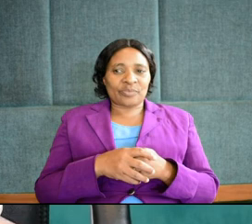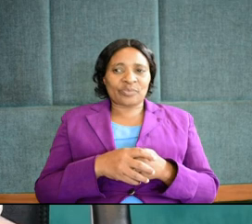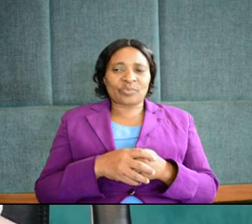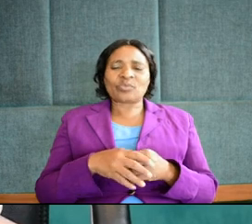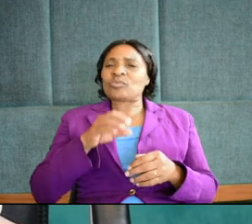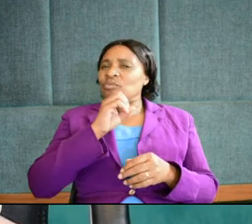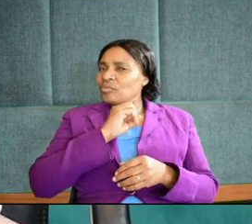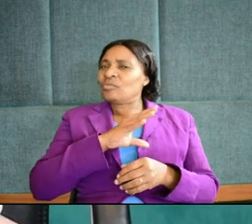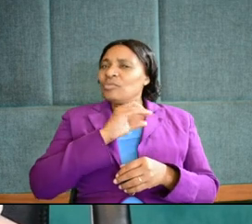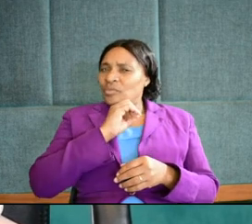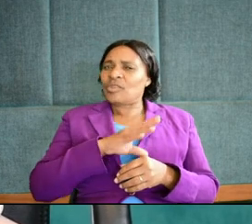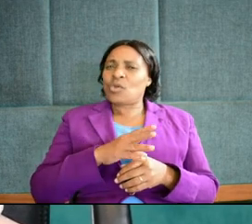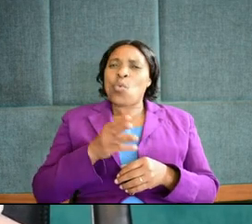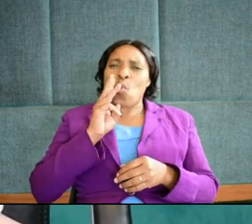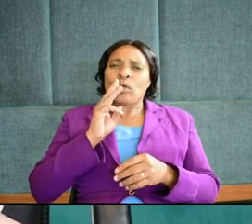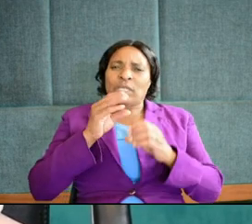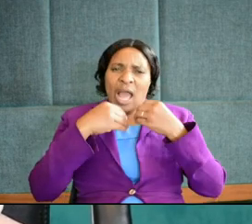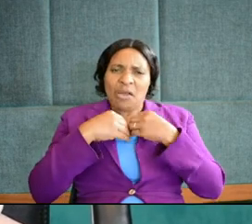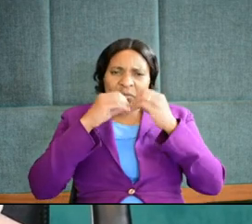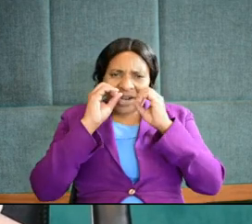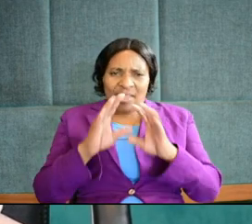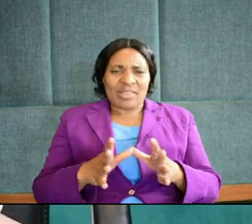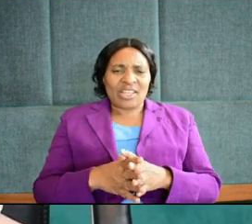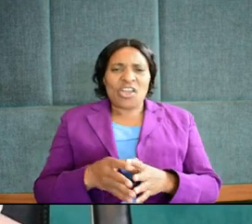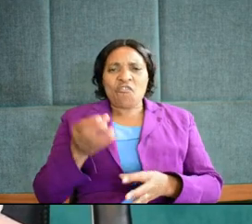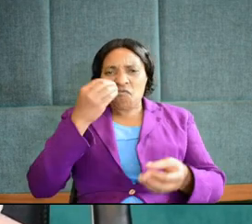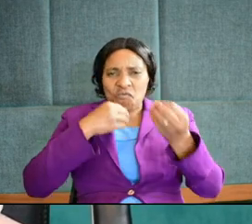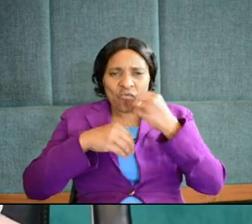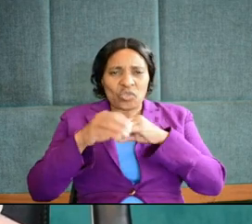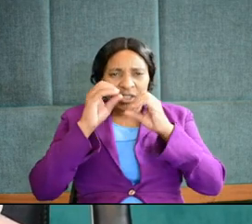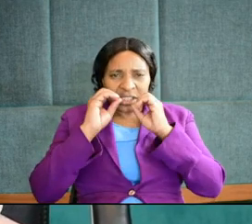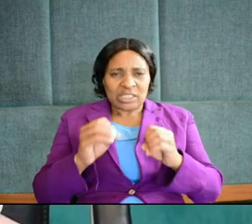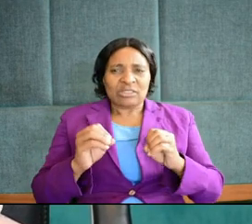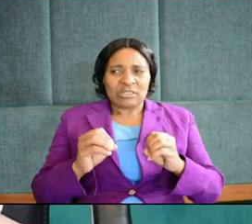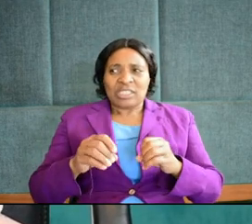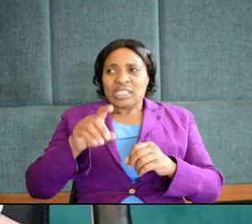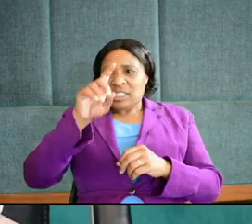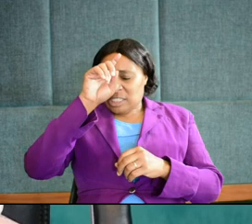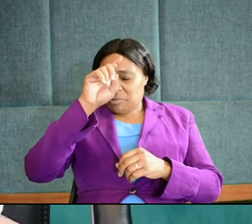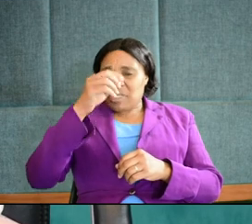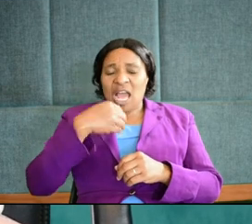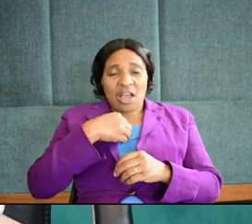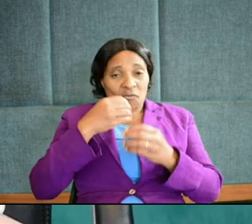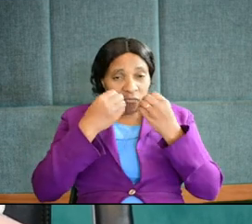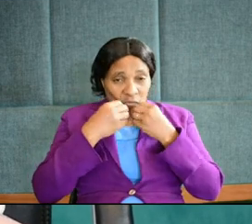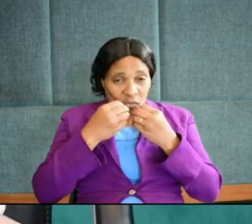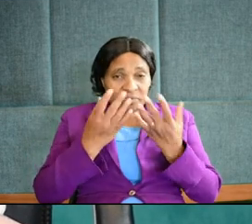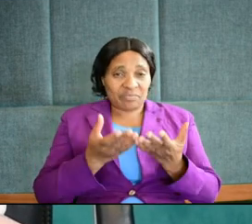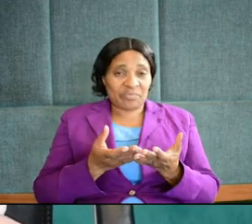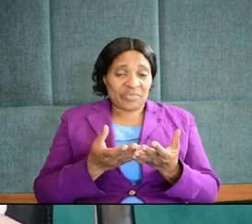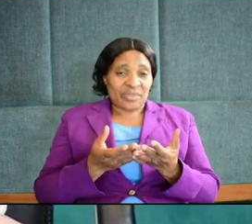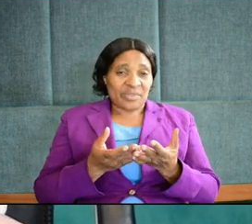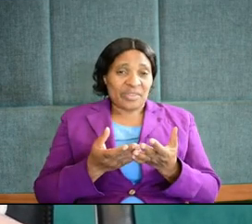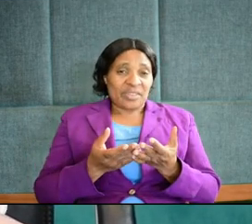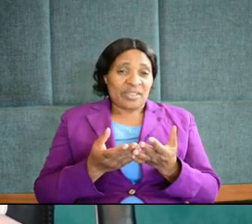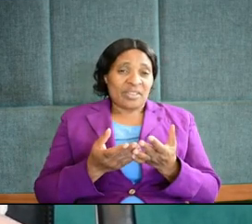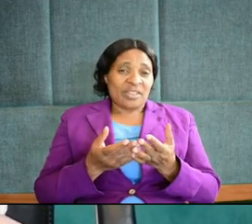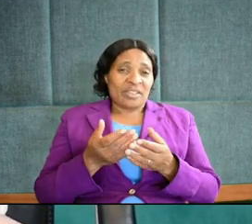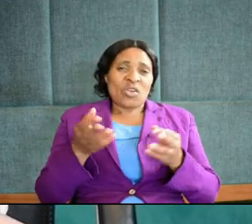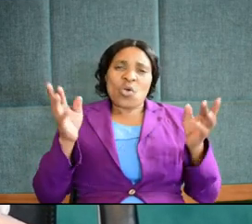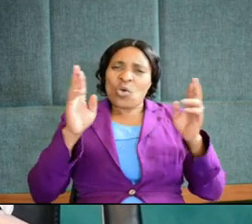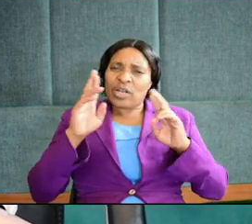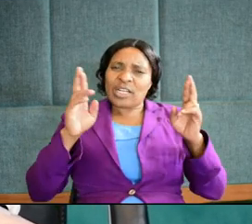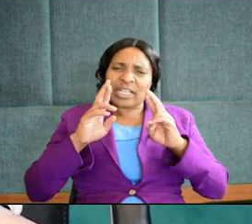they were complaining that there's no water and there's no food, and that in Egypt they had food. That was